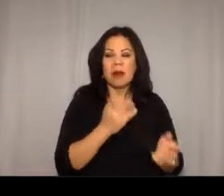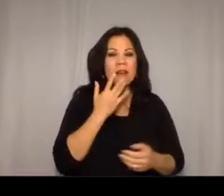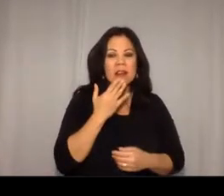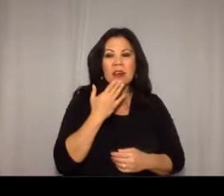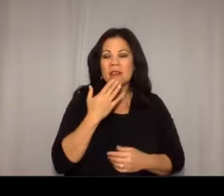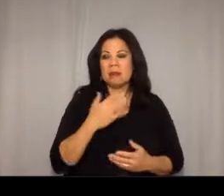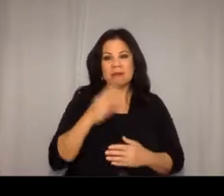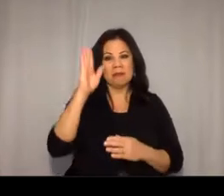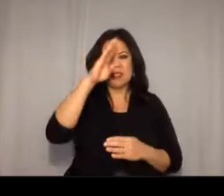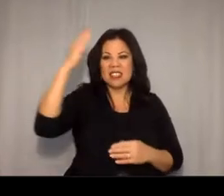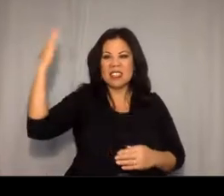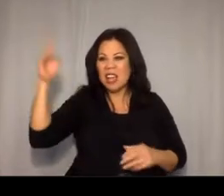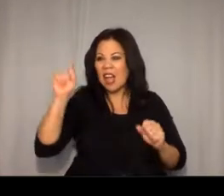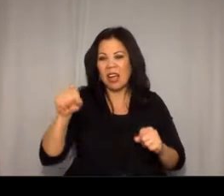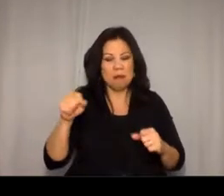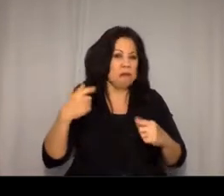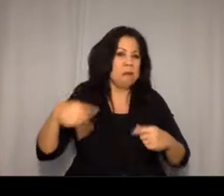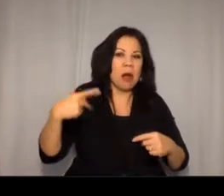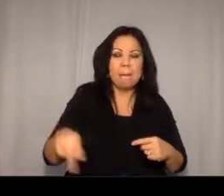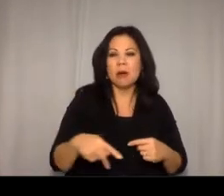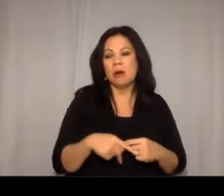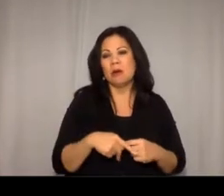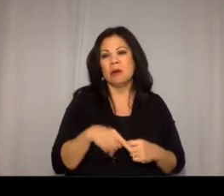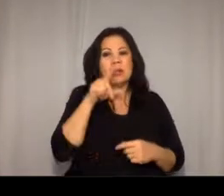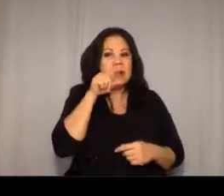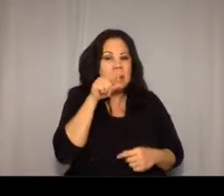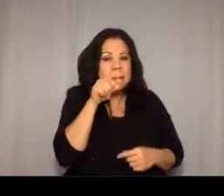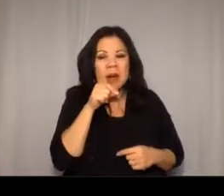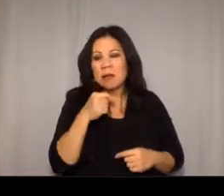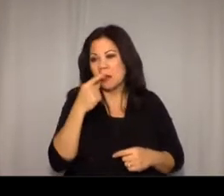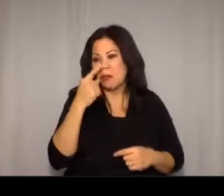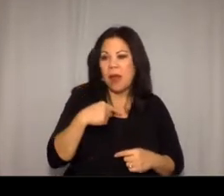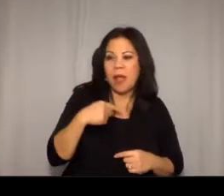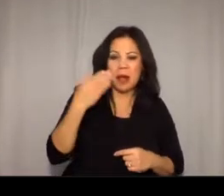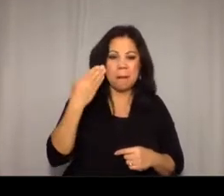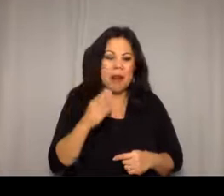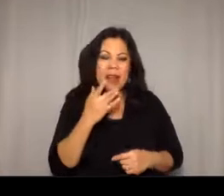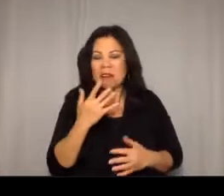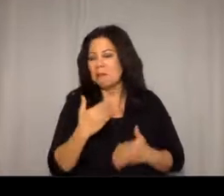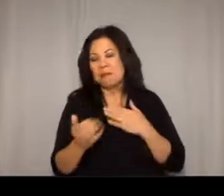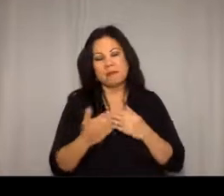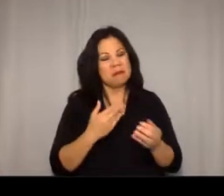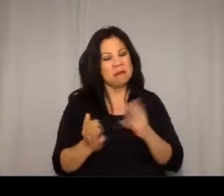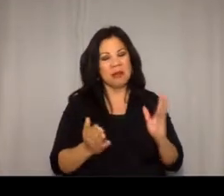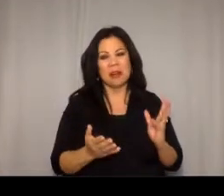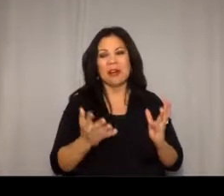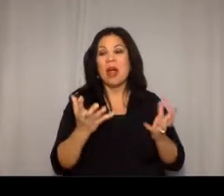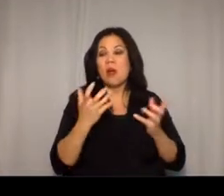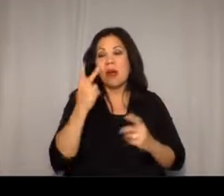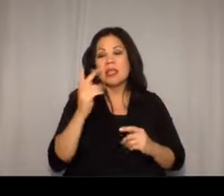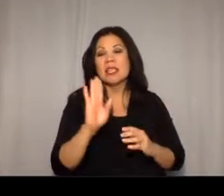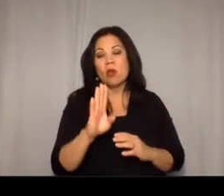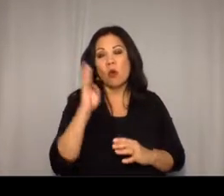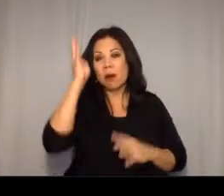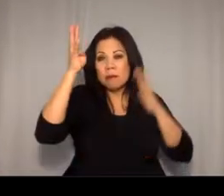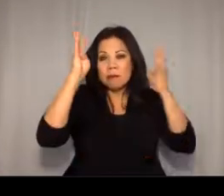sky, you can make your bird red and black. You know, there's a million different birds in the world, and I want to see your